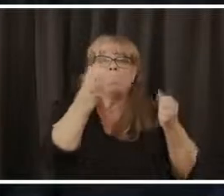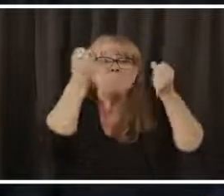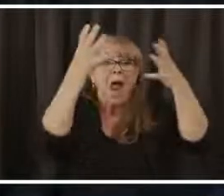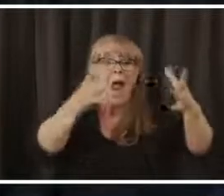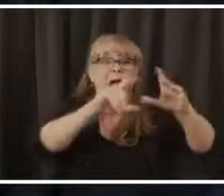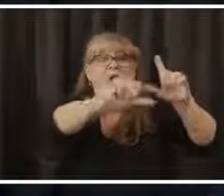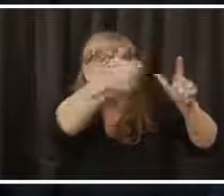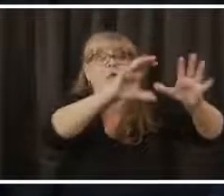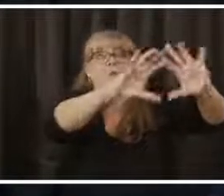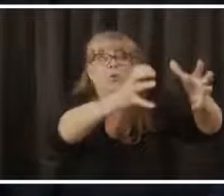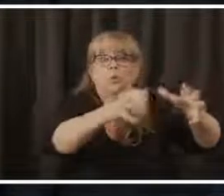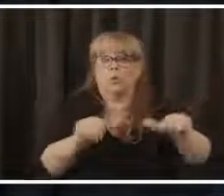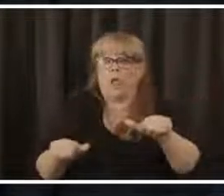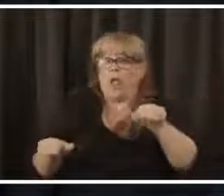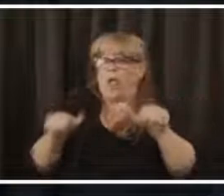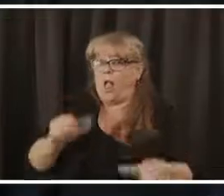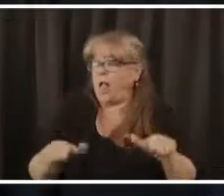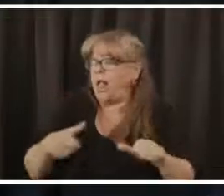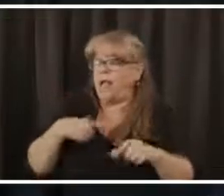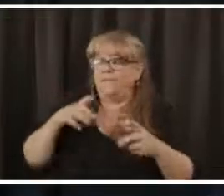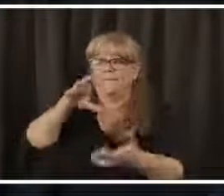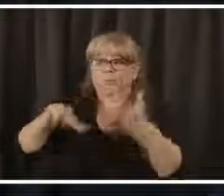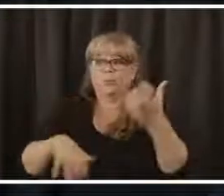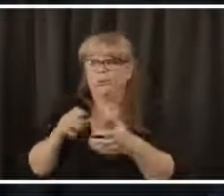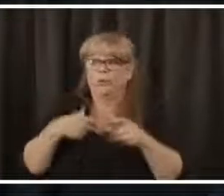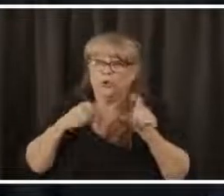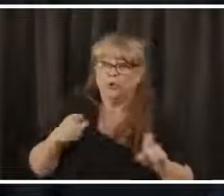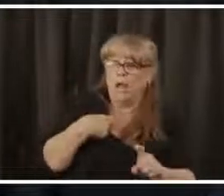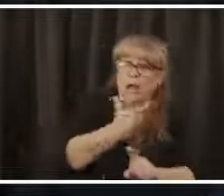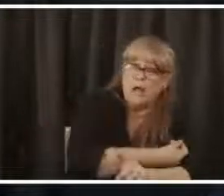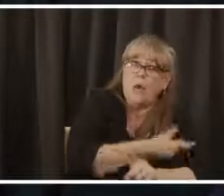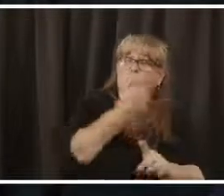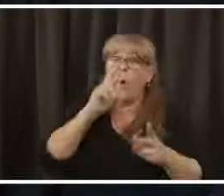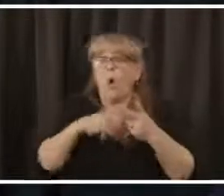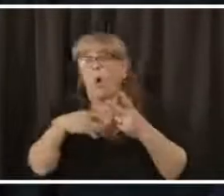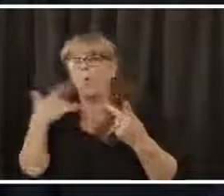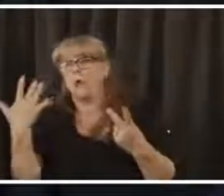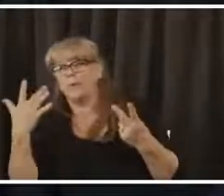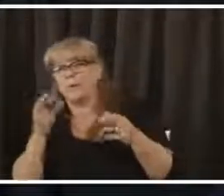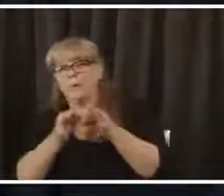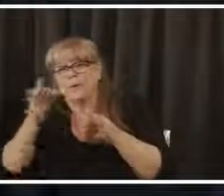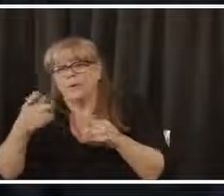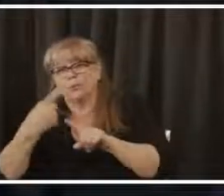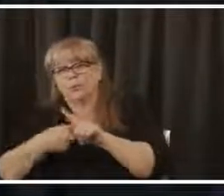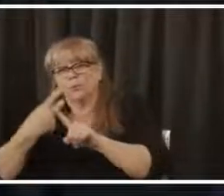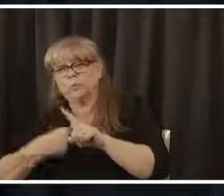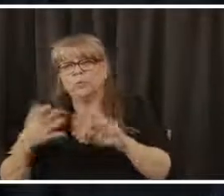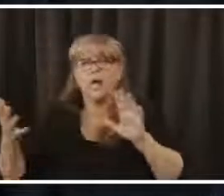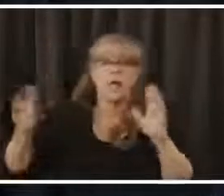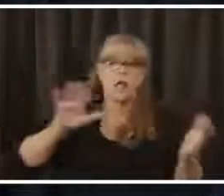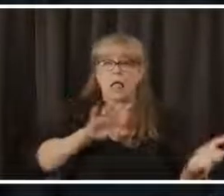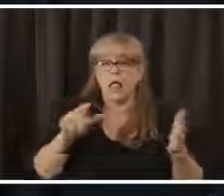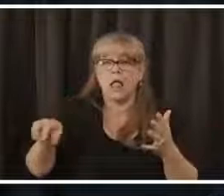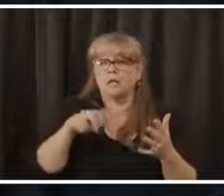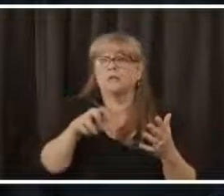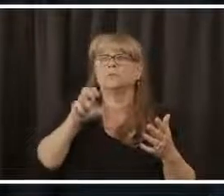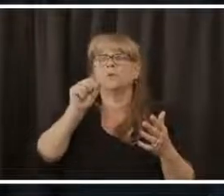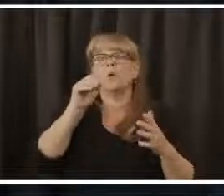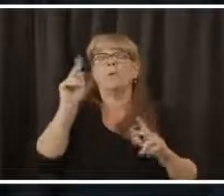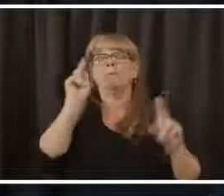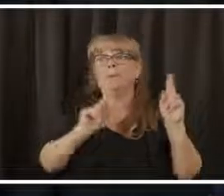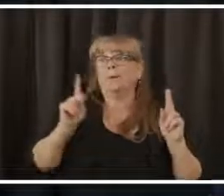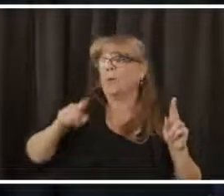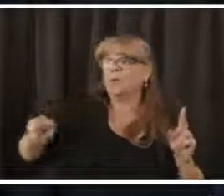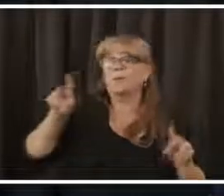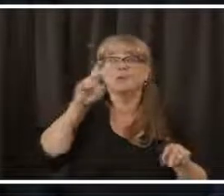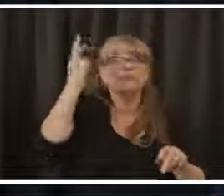it. The people that really wanted it have gotten it. Now it's making sure that the people who, in some abstract way, think they'll